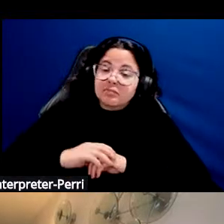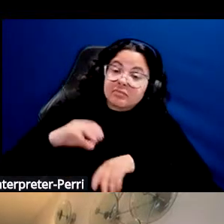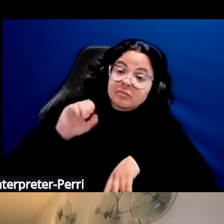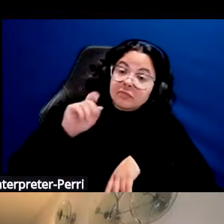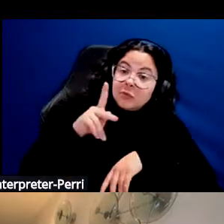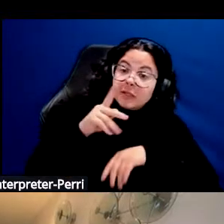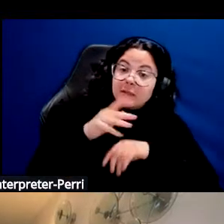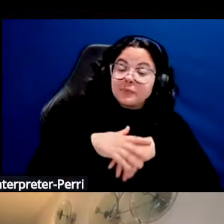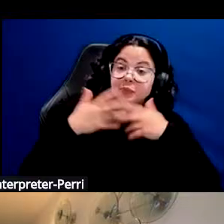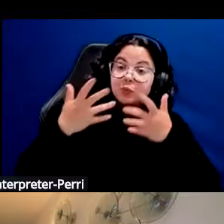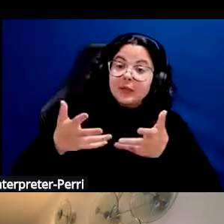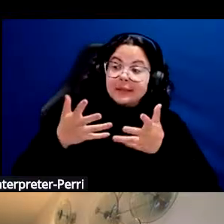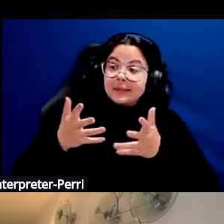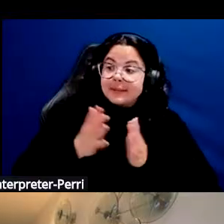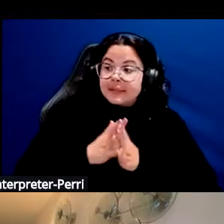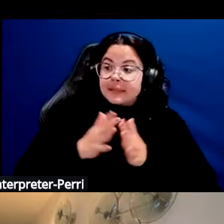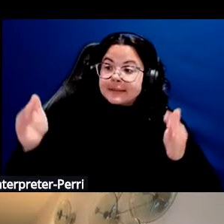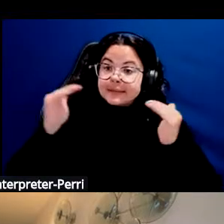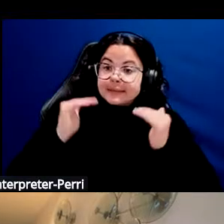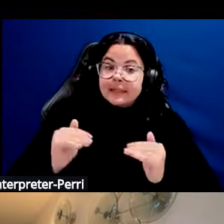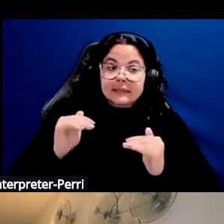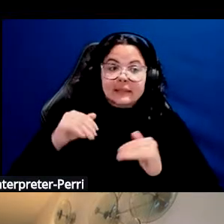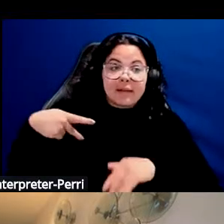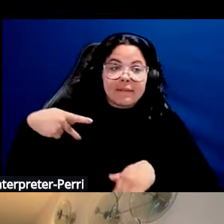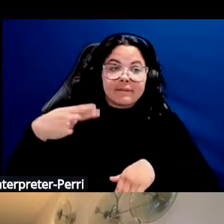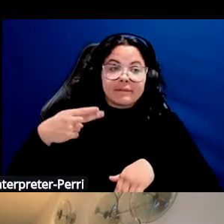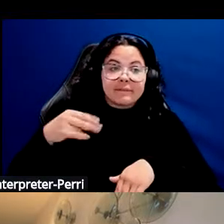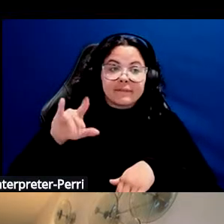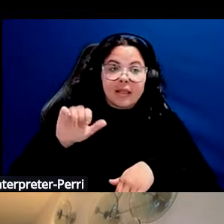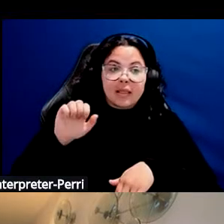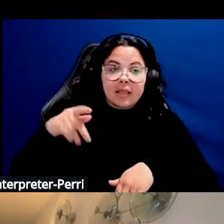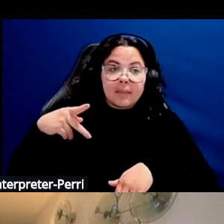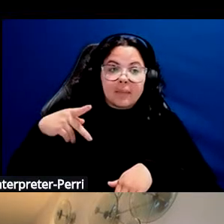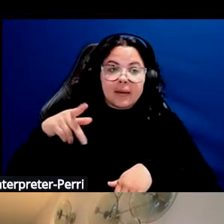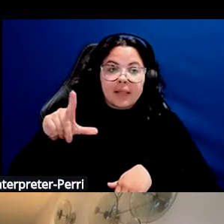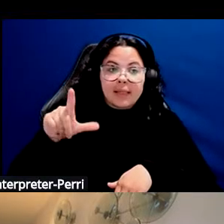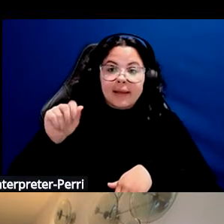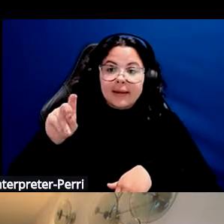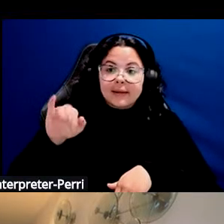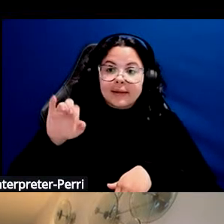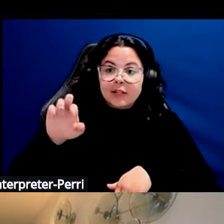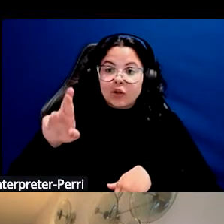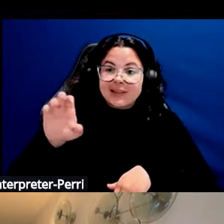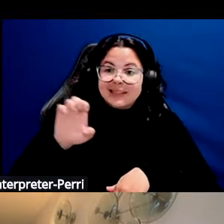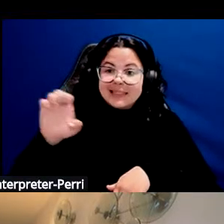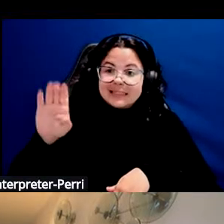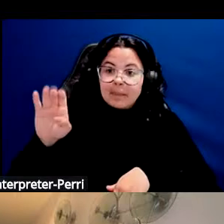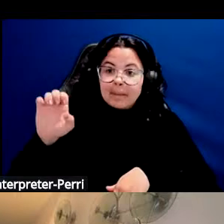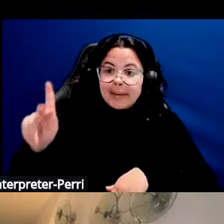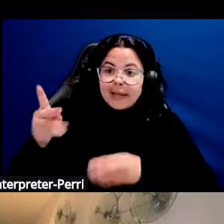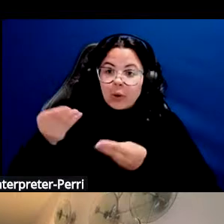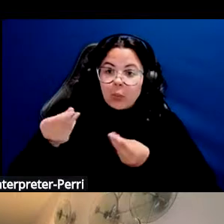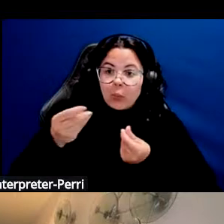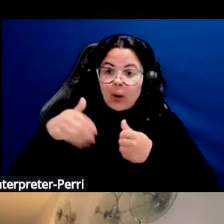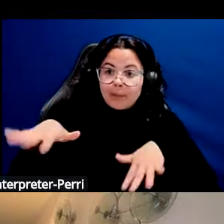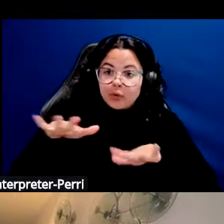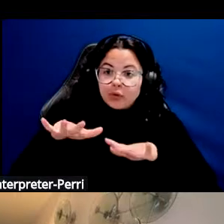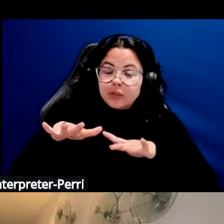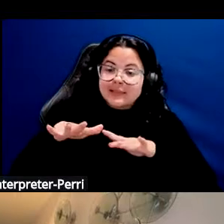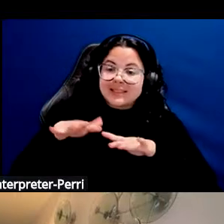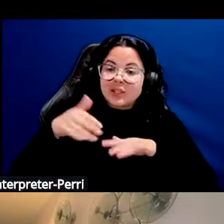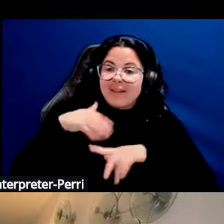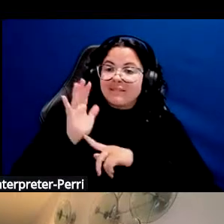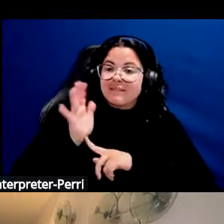well, next is Philip Lanier, East Bank Properties. You have